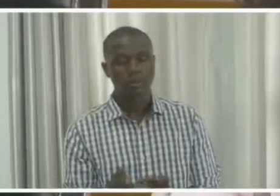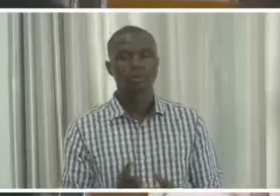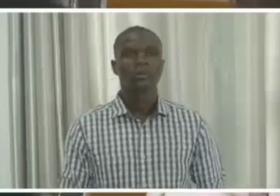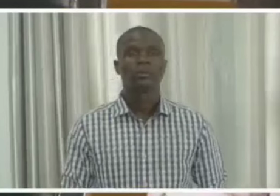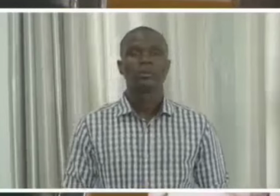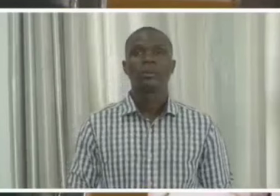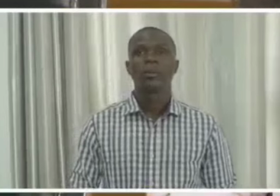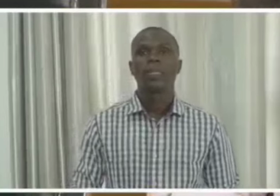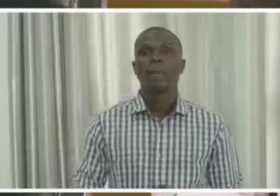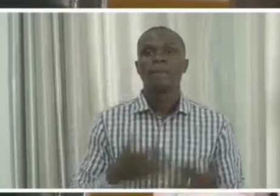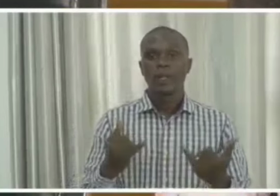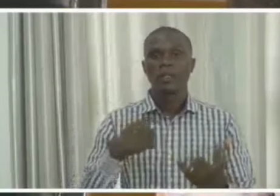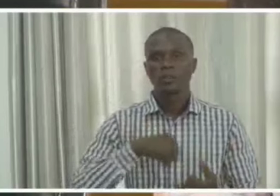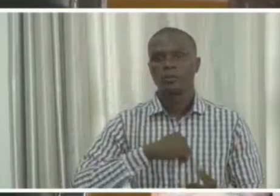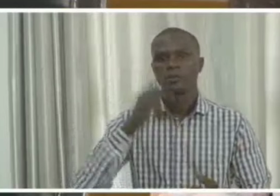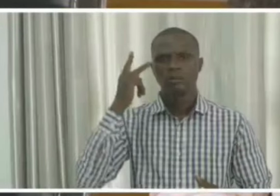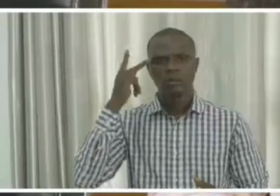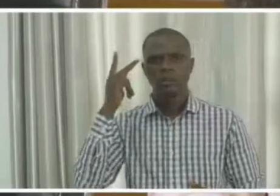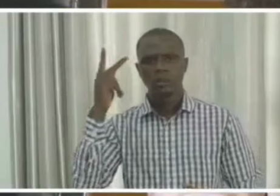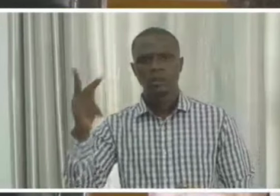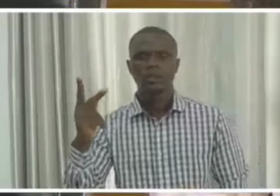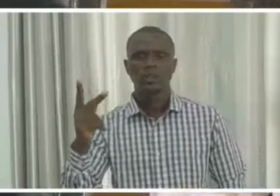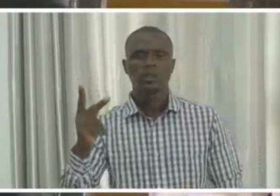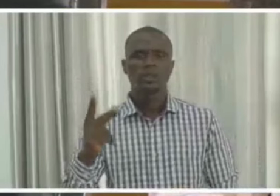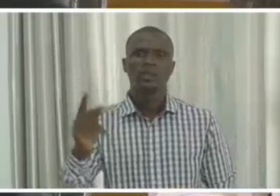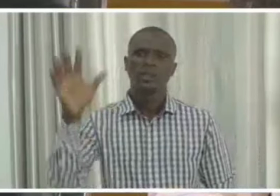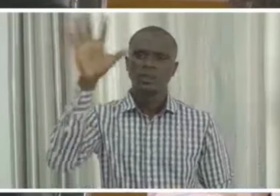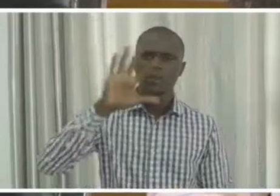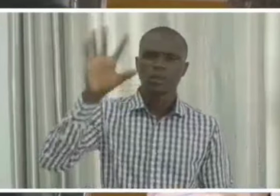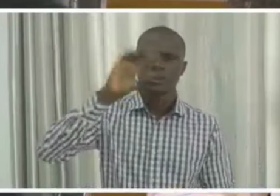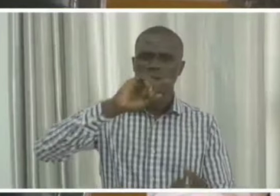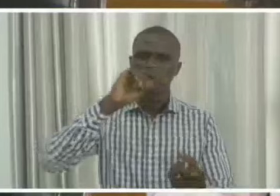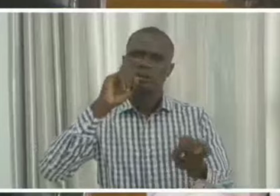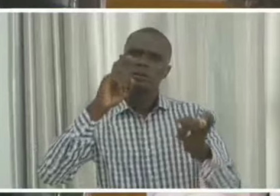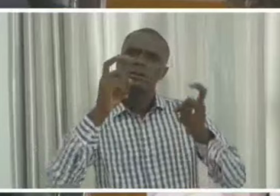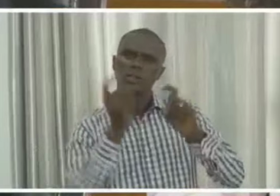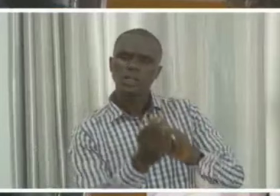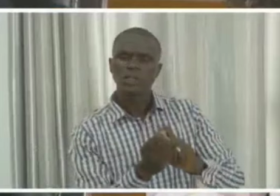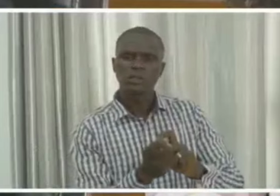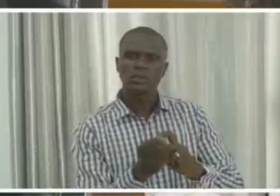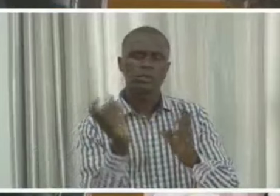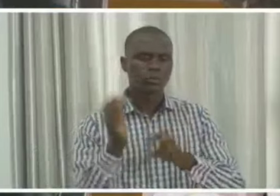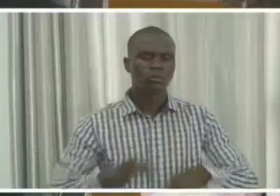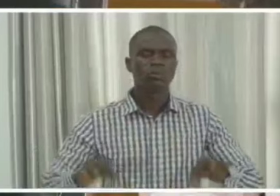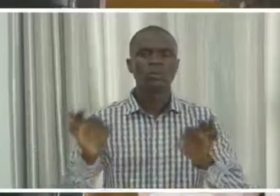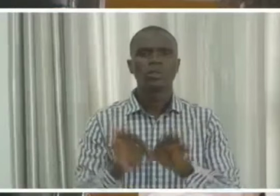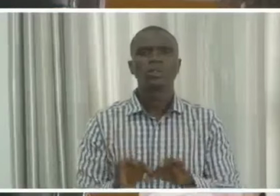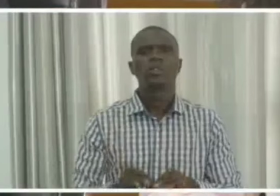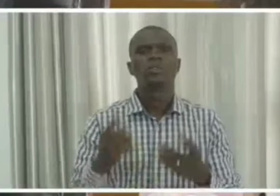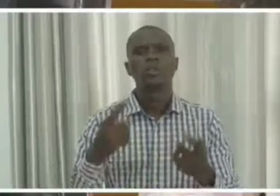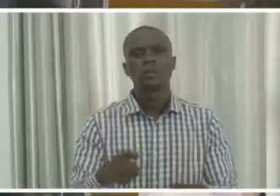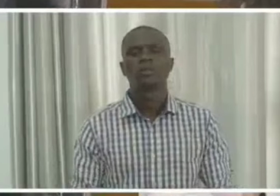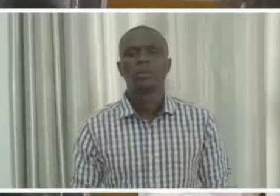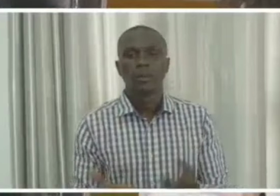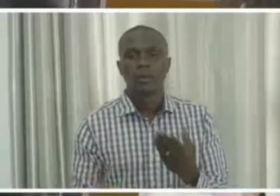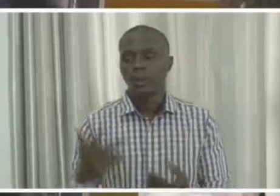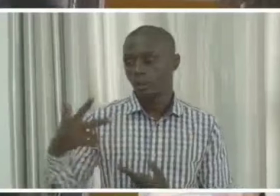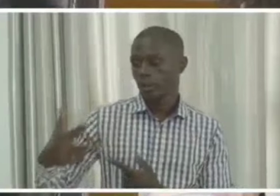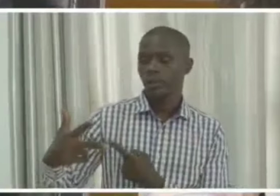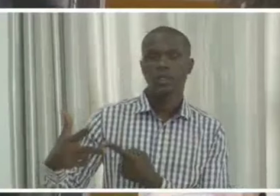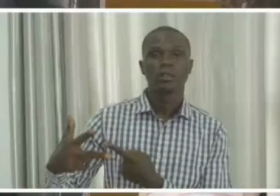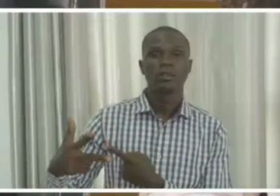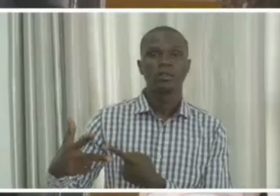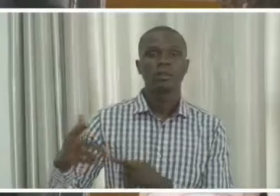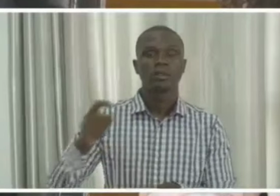cause emission. Emission, where you start you must got the exhaust fumes where they come out, or where they run your generator,